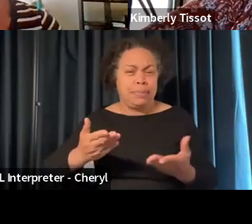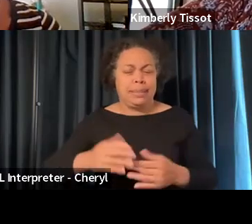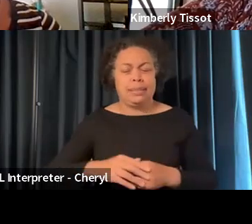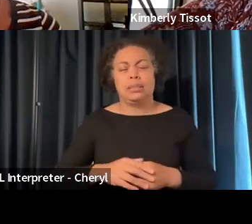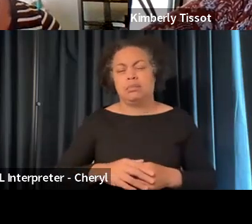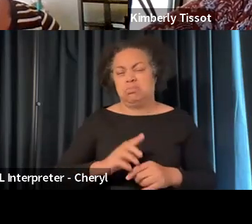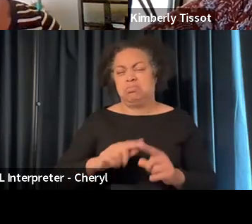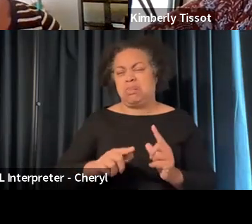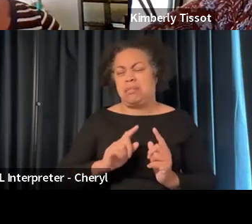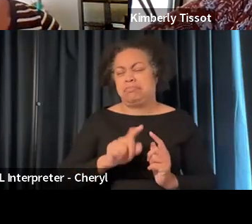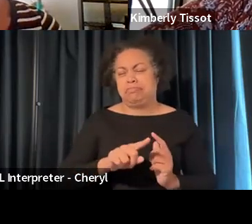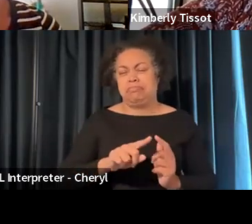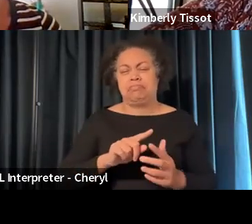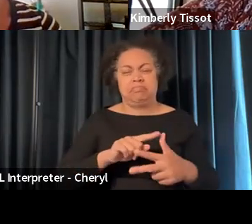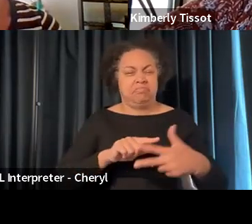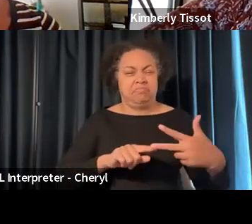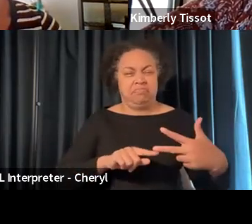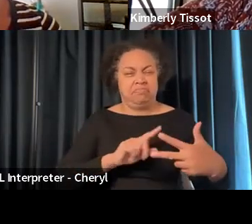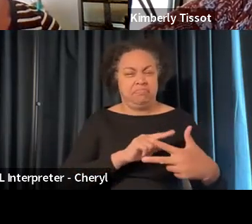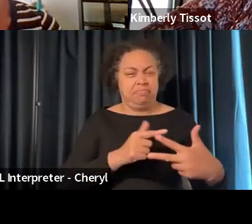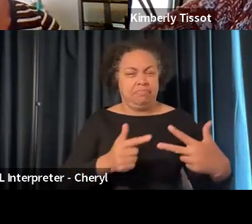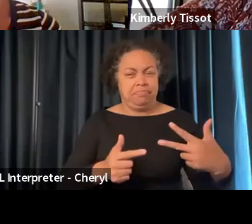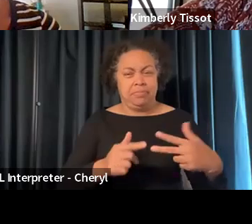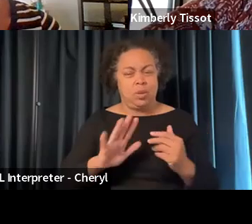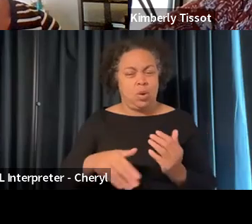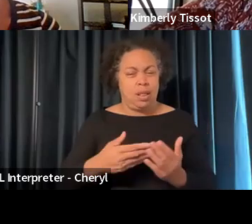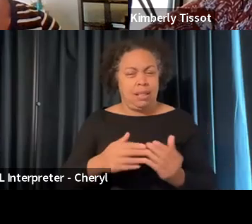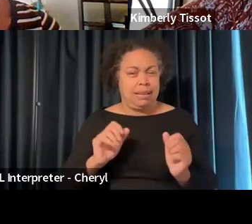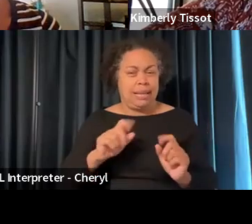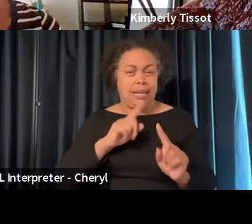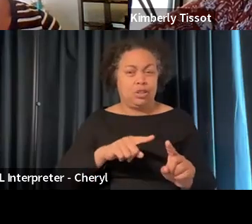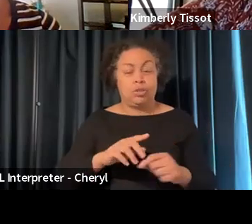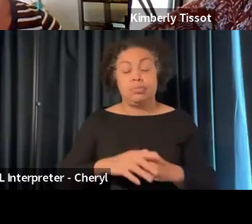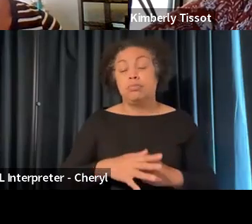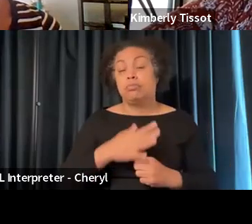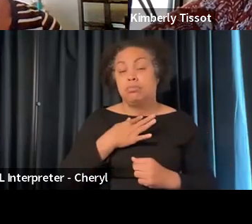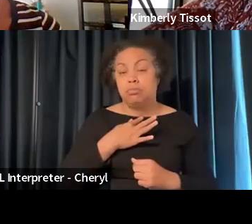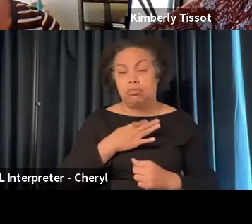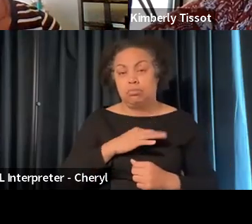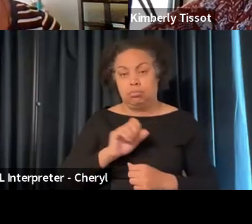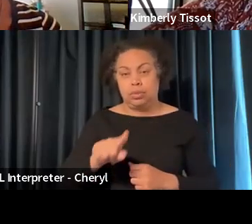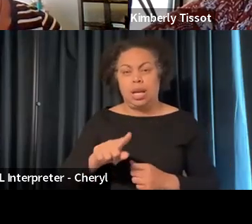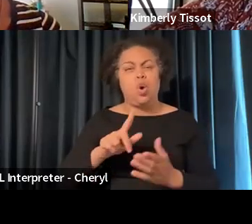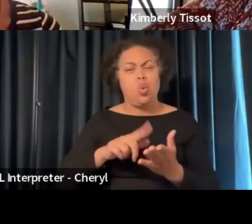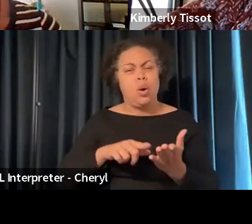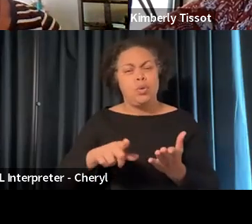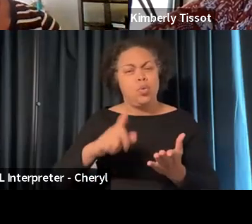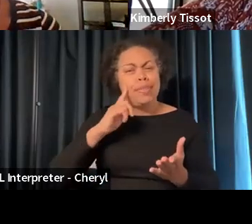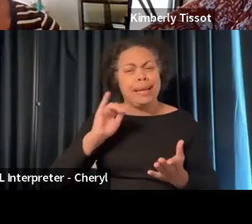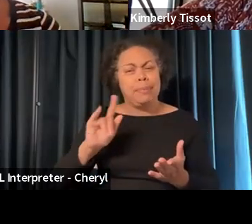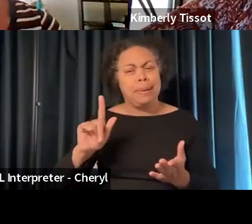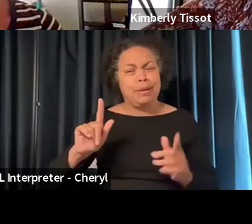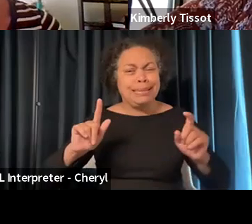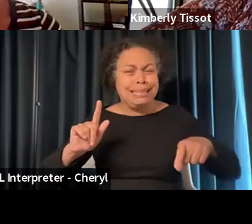want to hear Alexis and Jack's thoughts. What do you think is needed in independent living? Are there things we